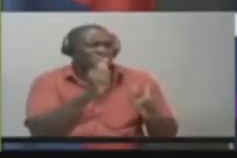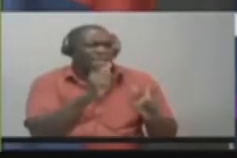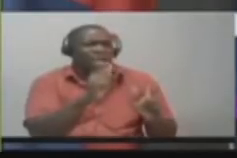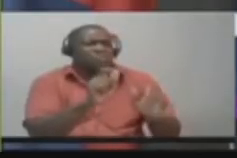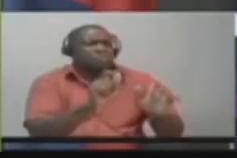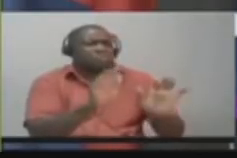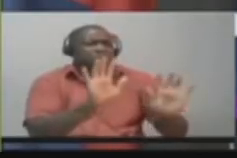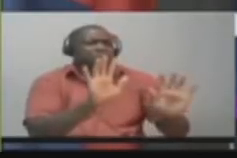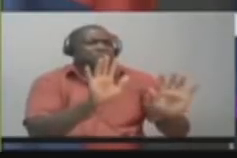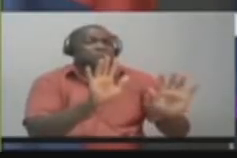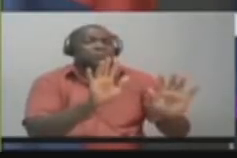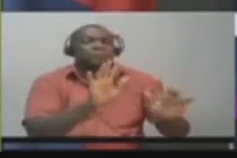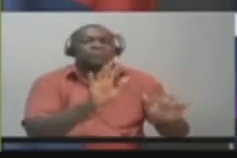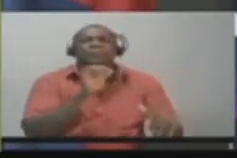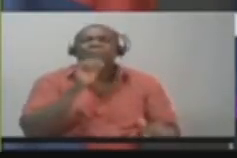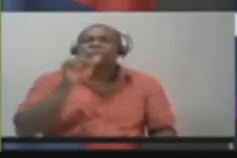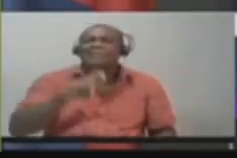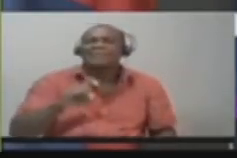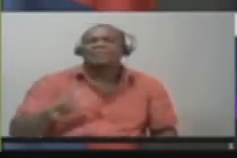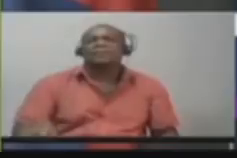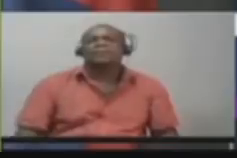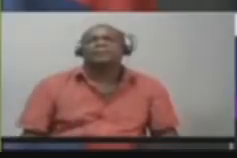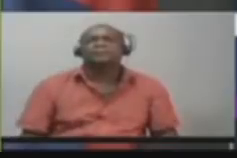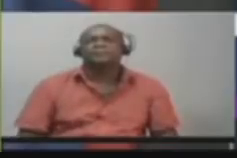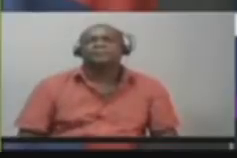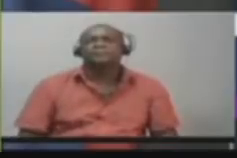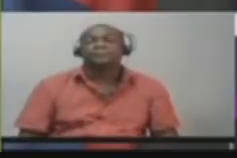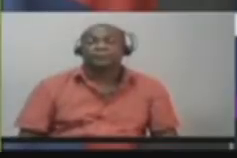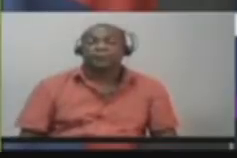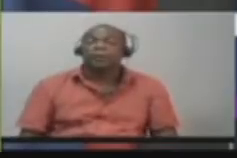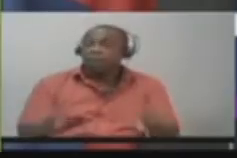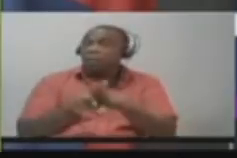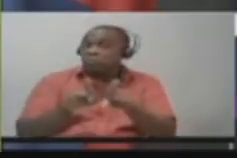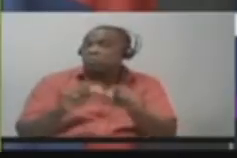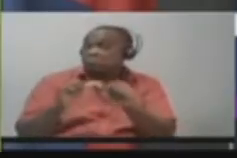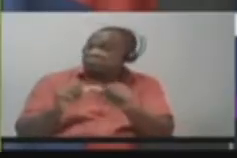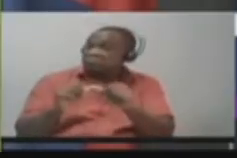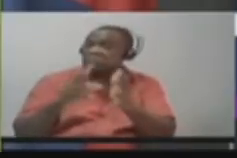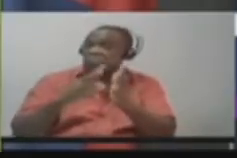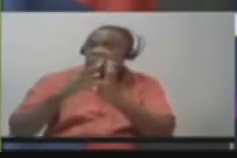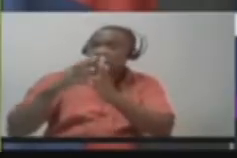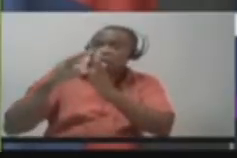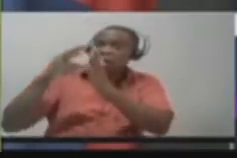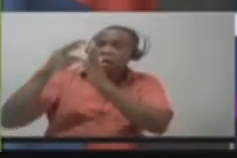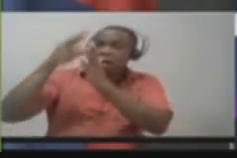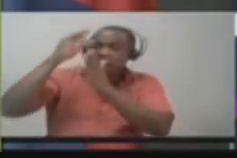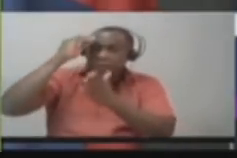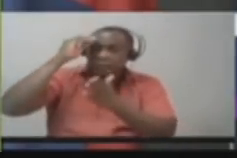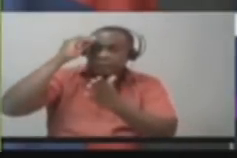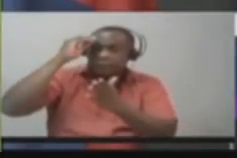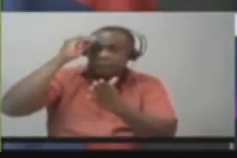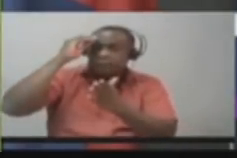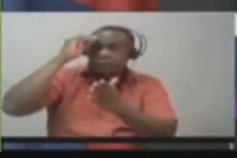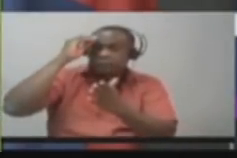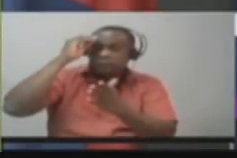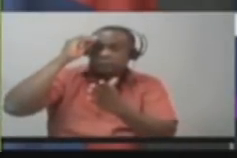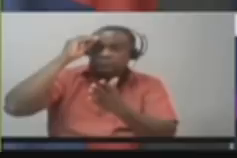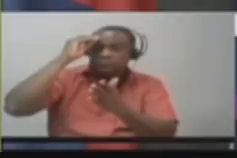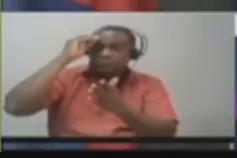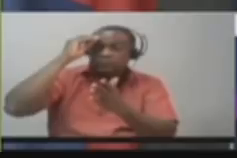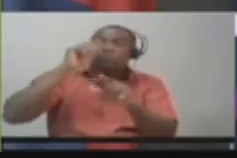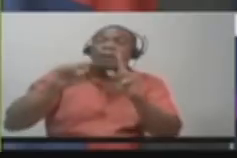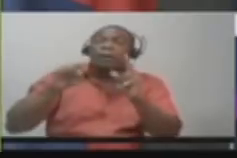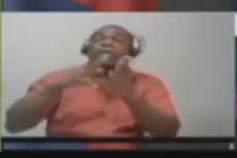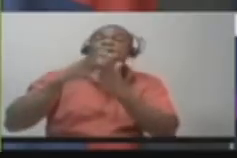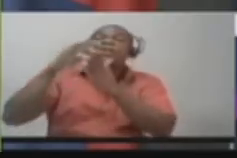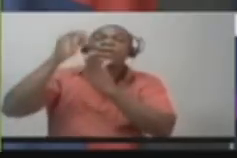as we go along, we are still learning, but learning enough to know that there's a benefit.